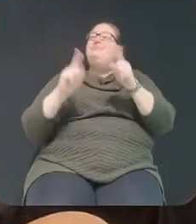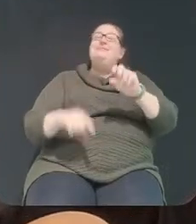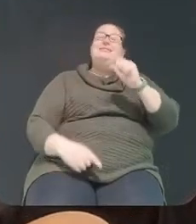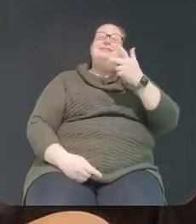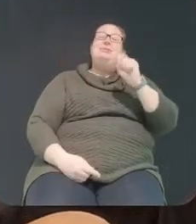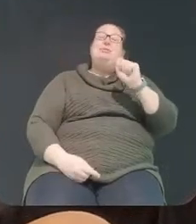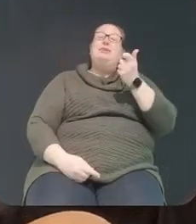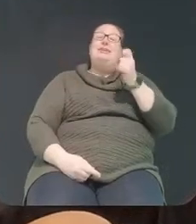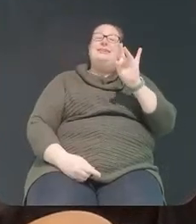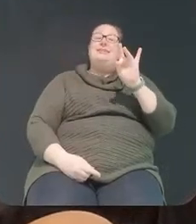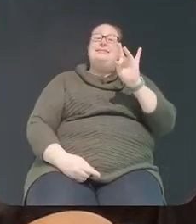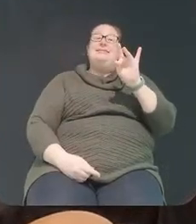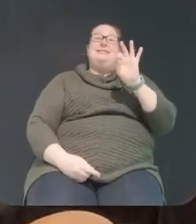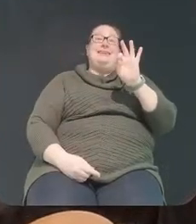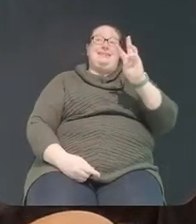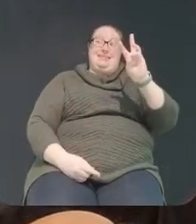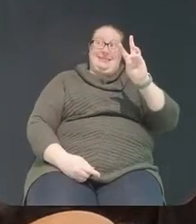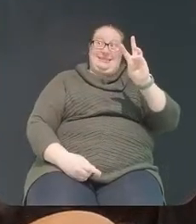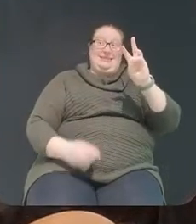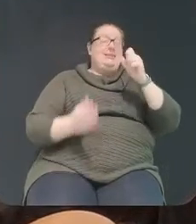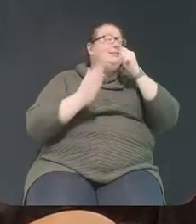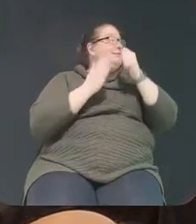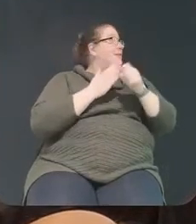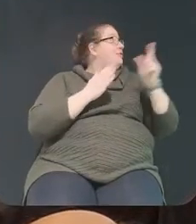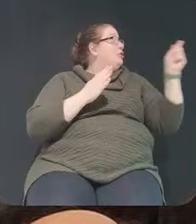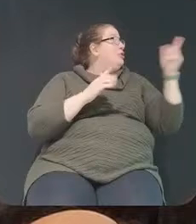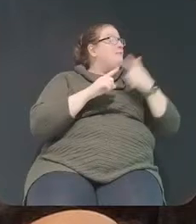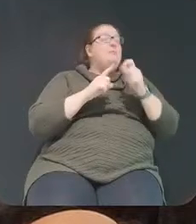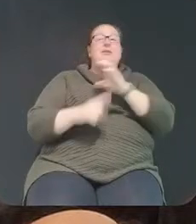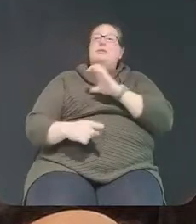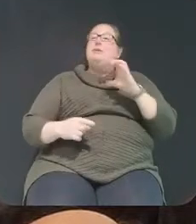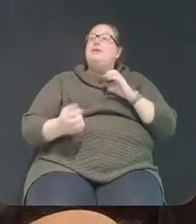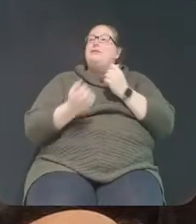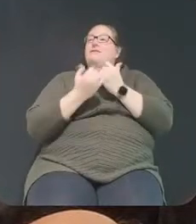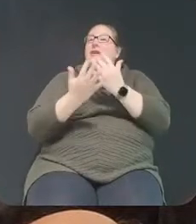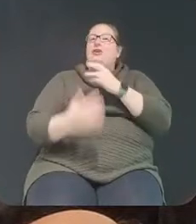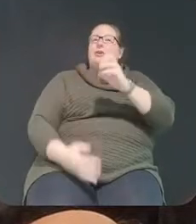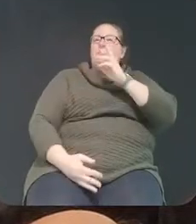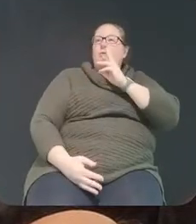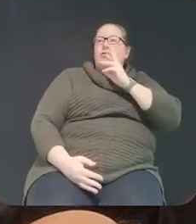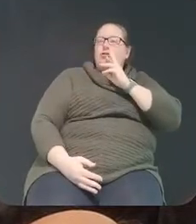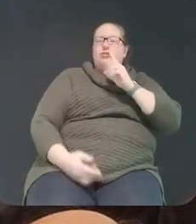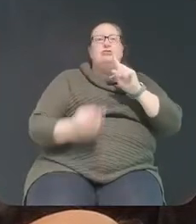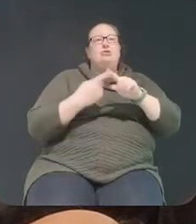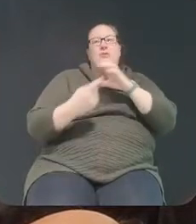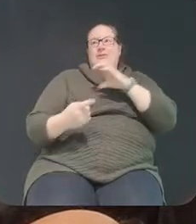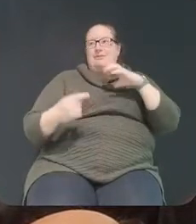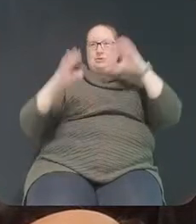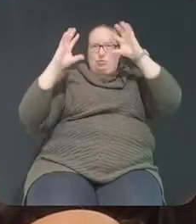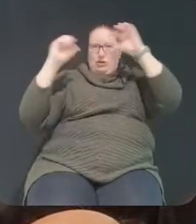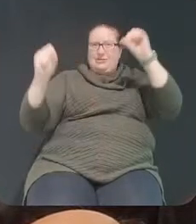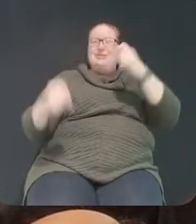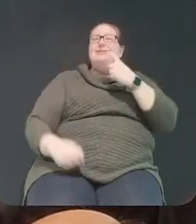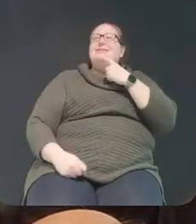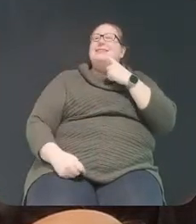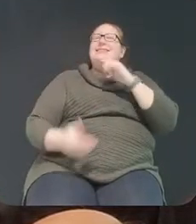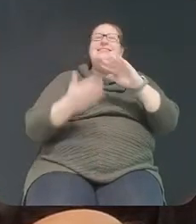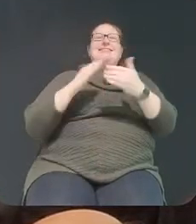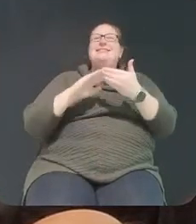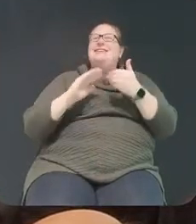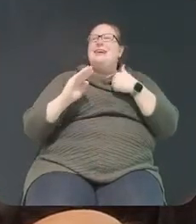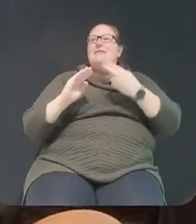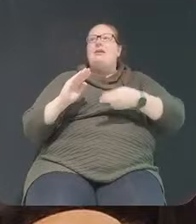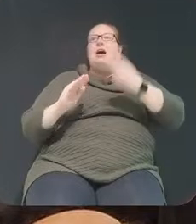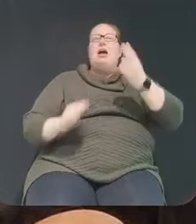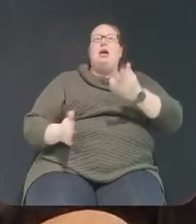1896, this letter from the Committee on Fire and Water to the Council President noted that the city was receiving a high number